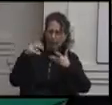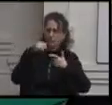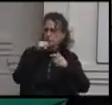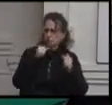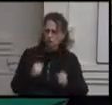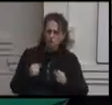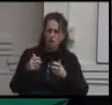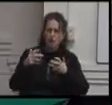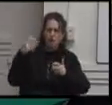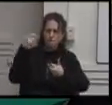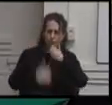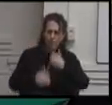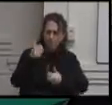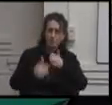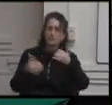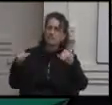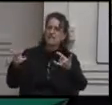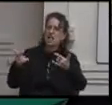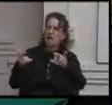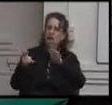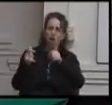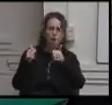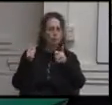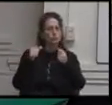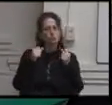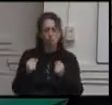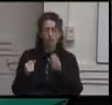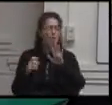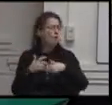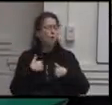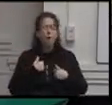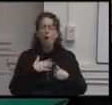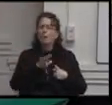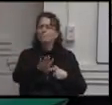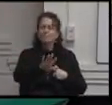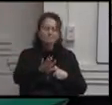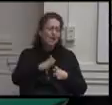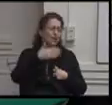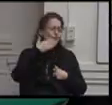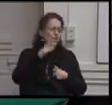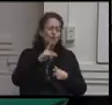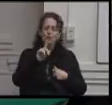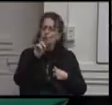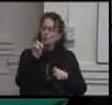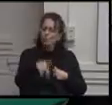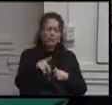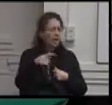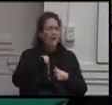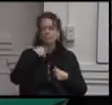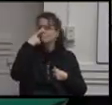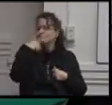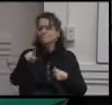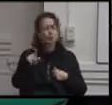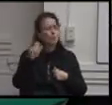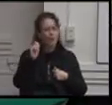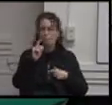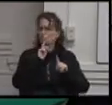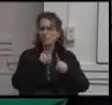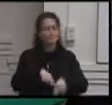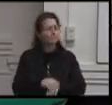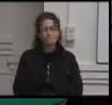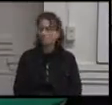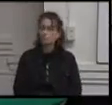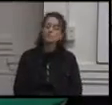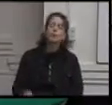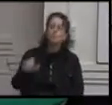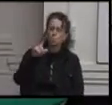it's nice to see that it's working like this. It's a fair question, John, and we're all happy to address it. Yeah. So I do have one other. Yes, please. I do have